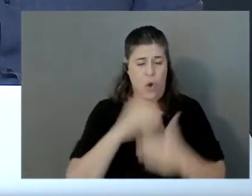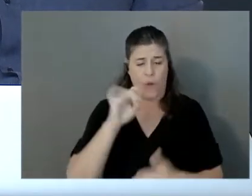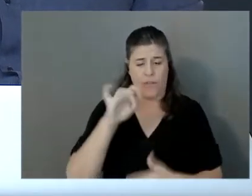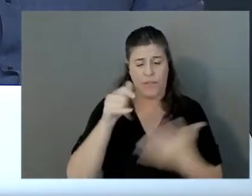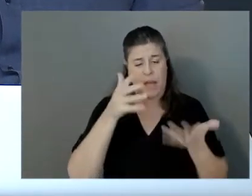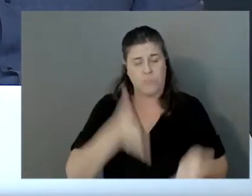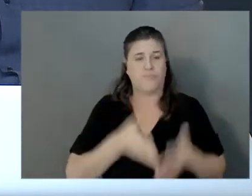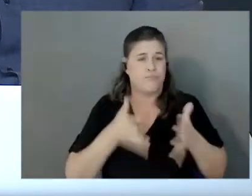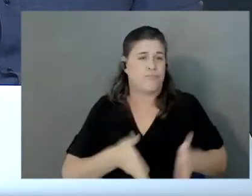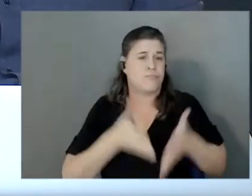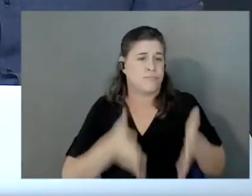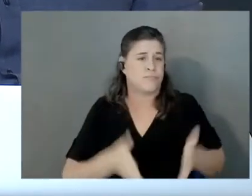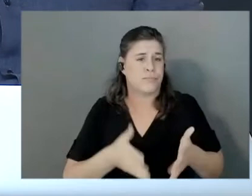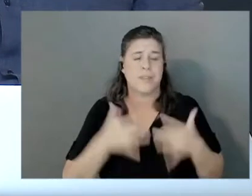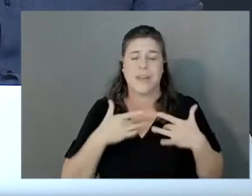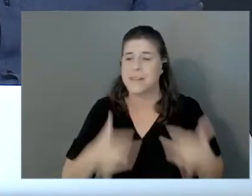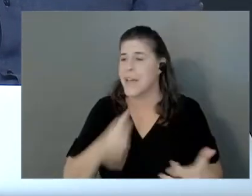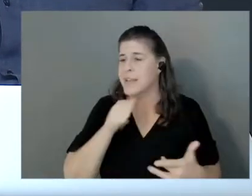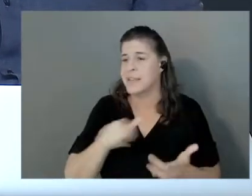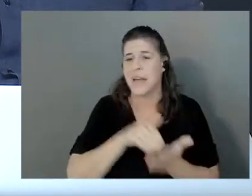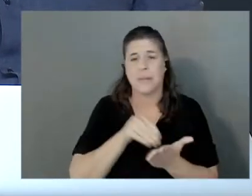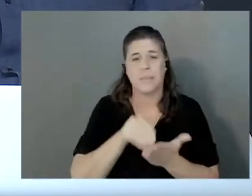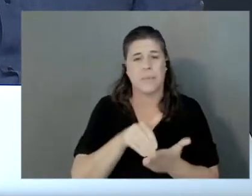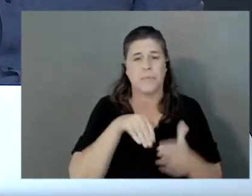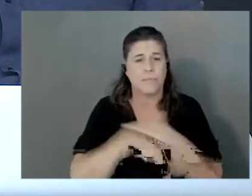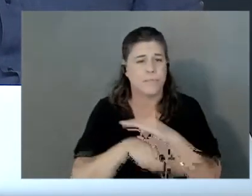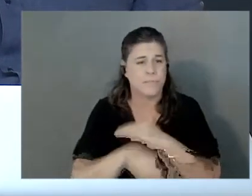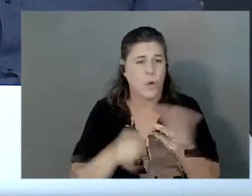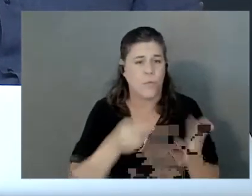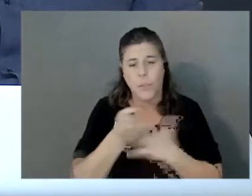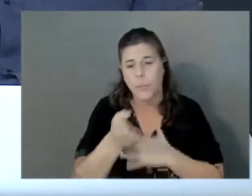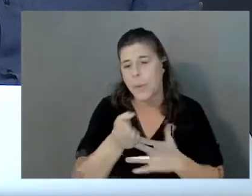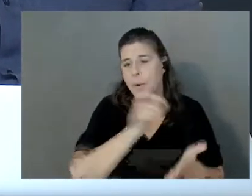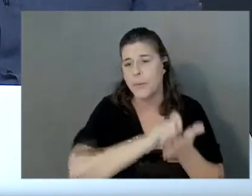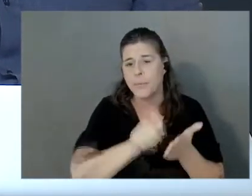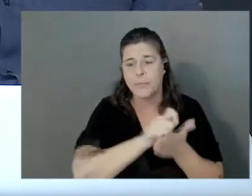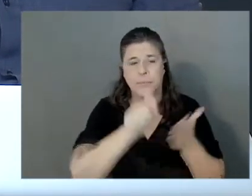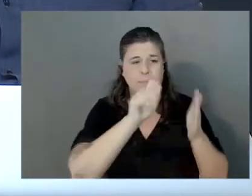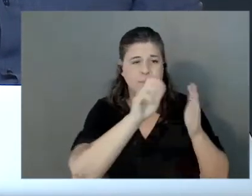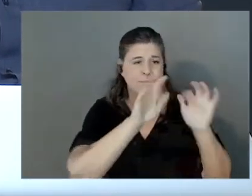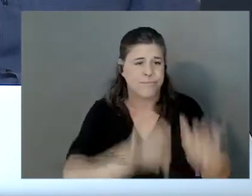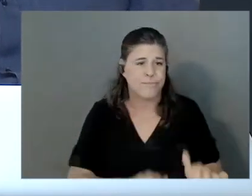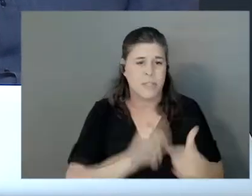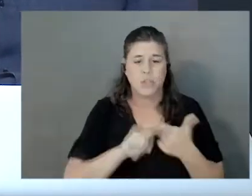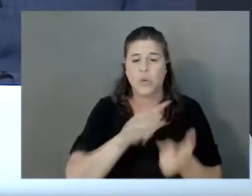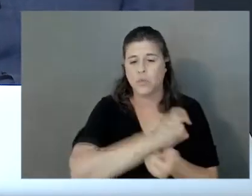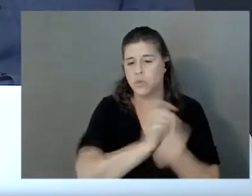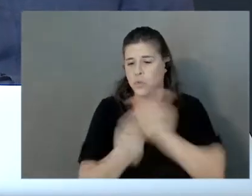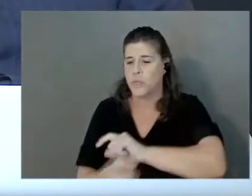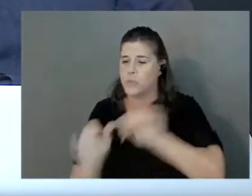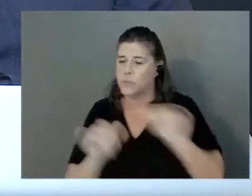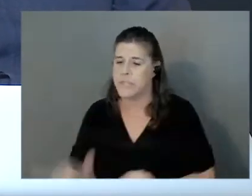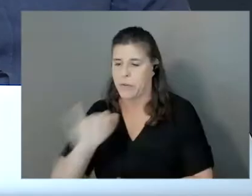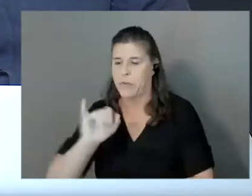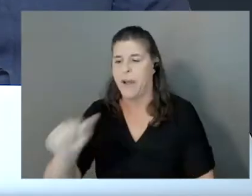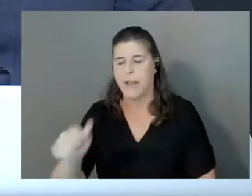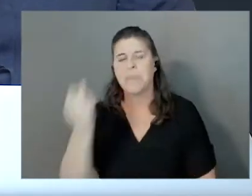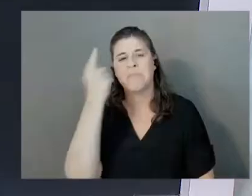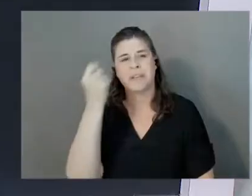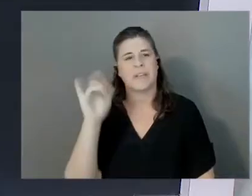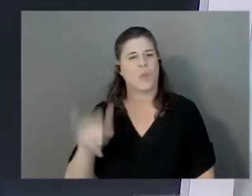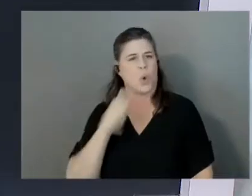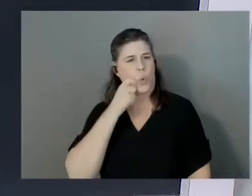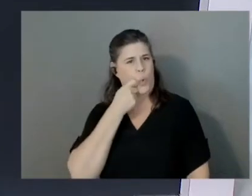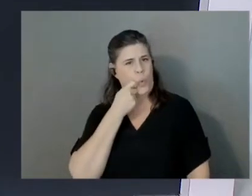relatively infrequent or low throughput reads and writes. So that's when switching to standard IA would make a lot of sense. Cool. So I